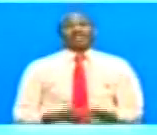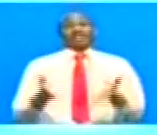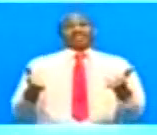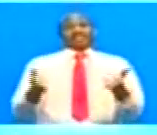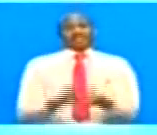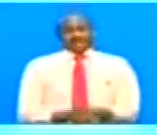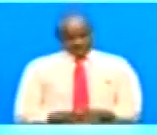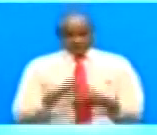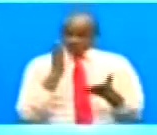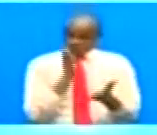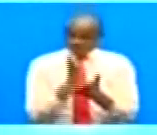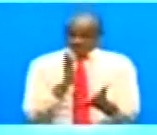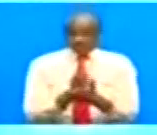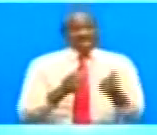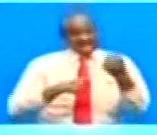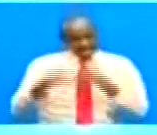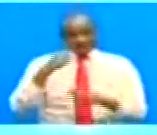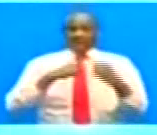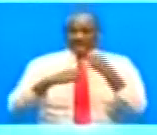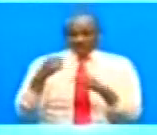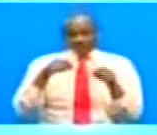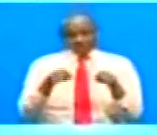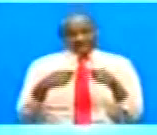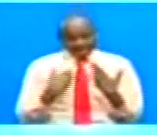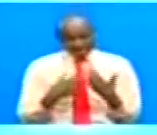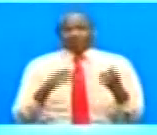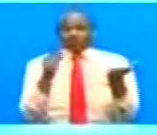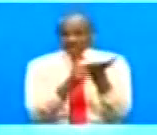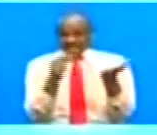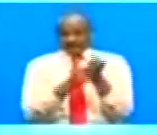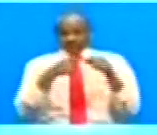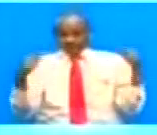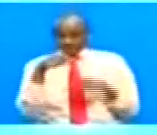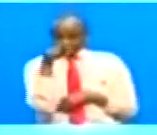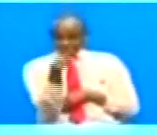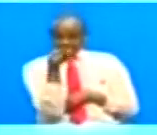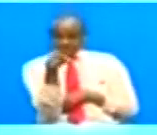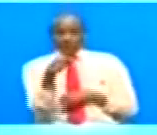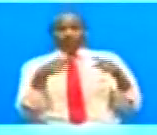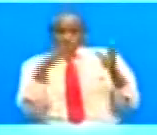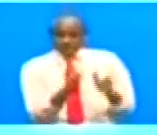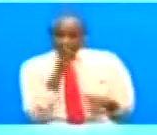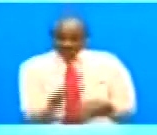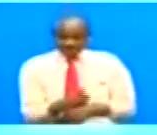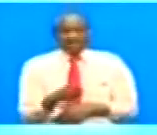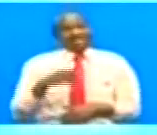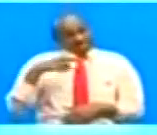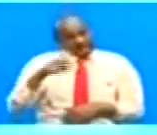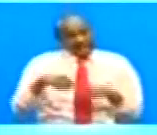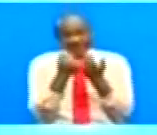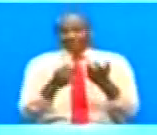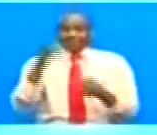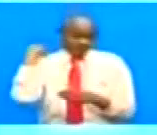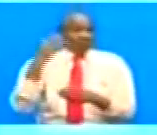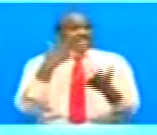Well, it has certainly been an action-packed fortnight for Ugandan opposition leader Kizza Besigye. What with the arrest last week,